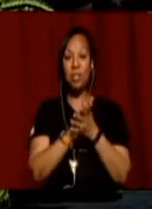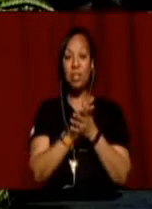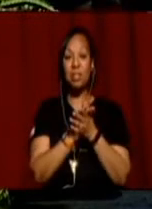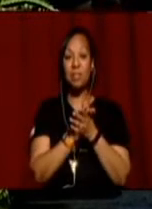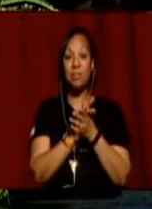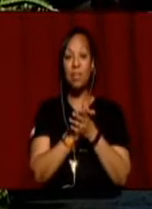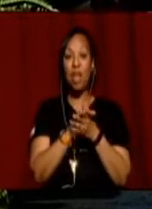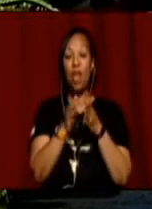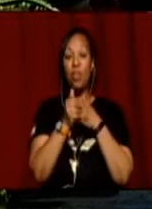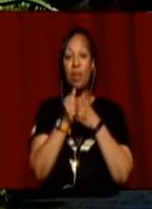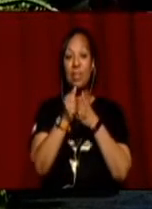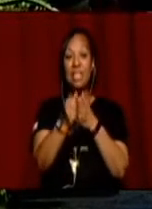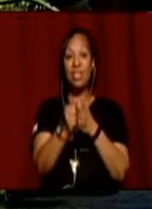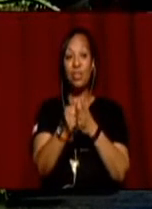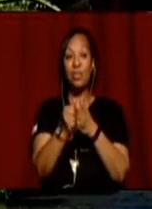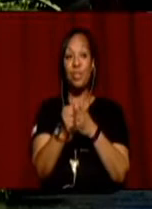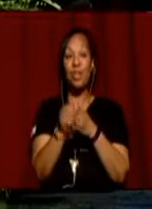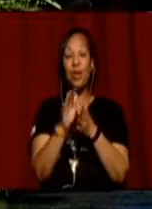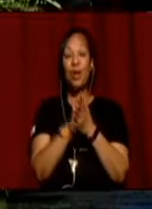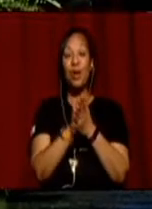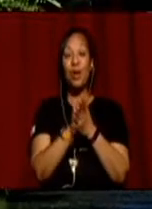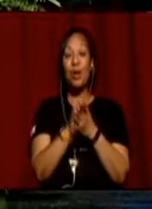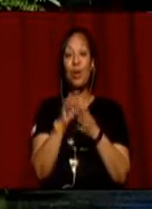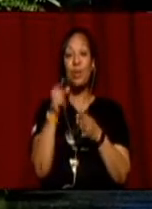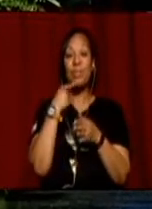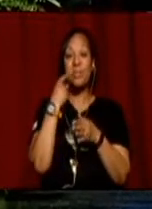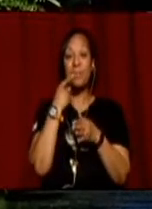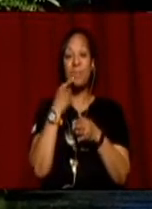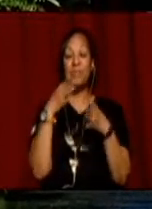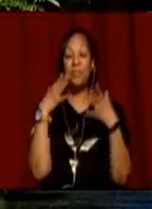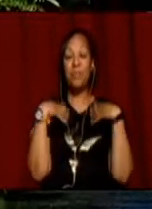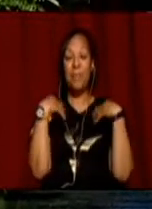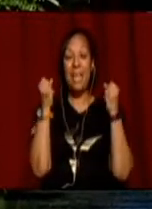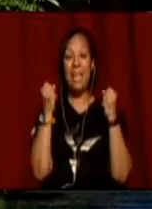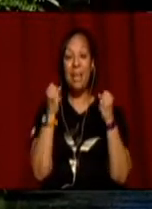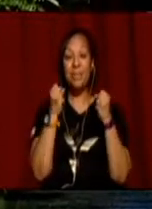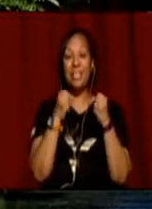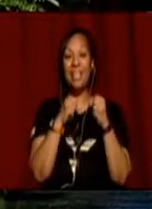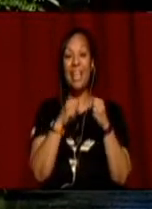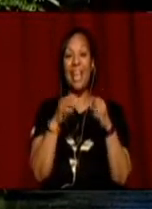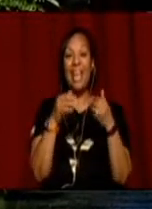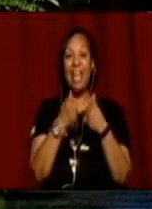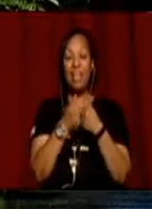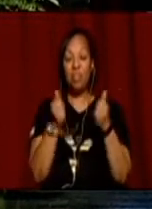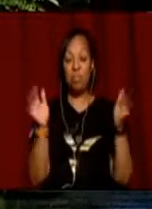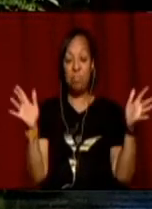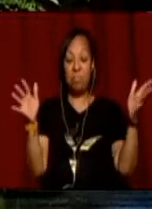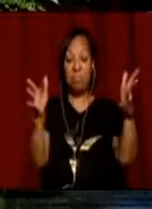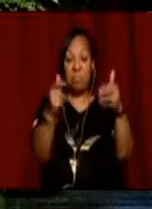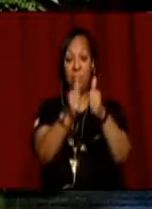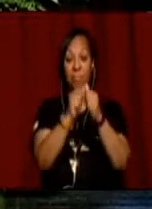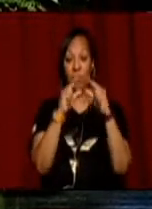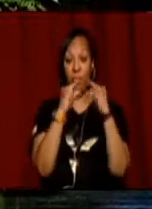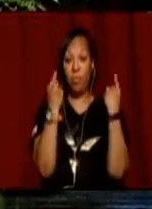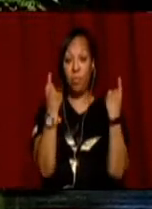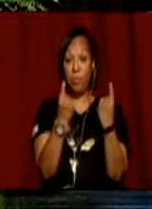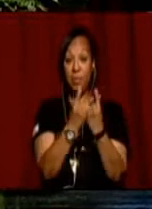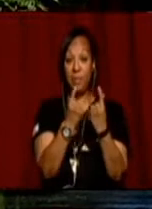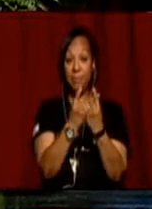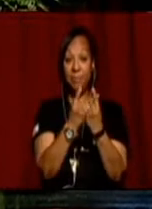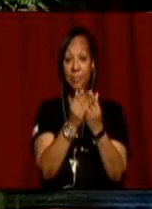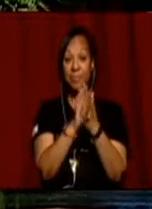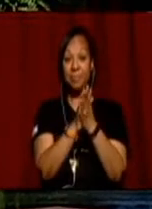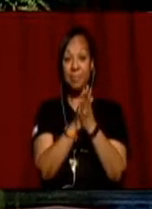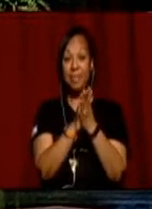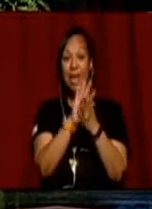those leaders who took advice from their public health experts and tried to keep people from gathering in large groups. It